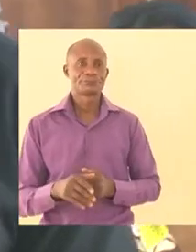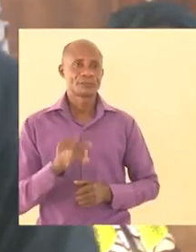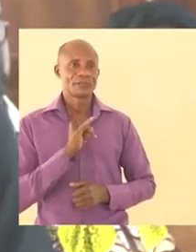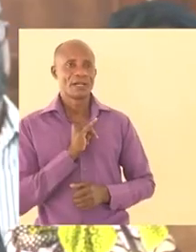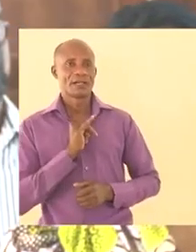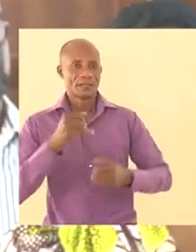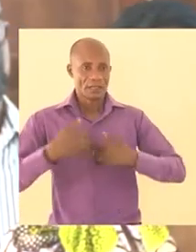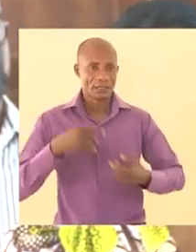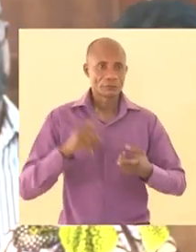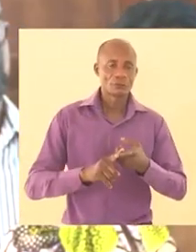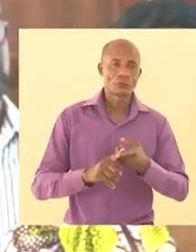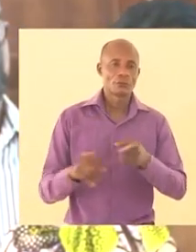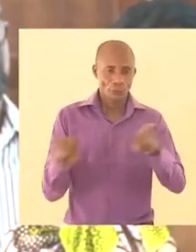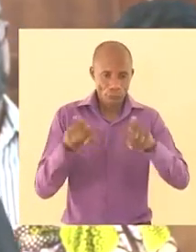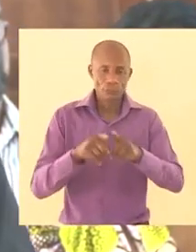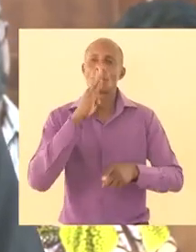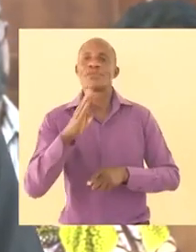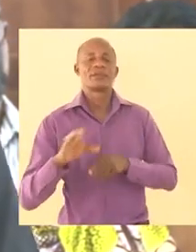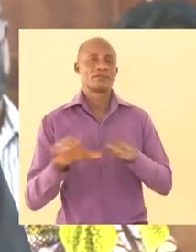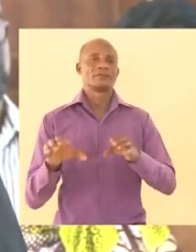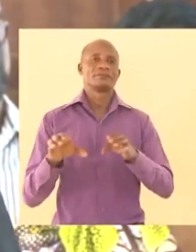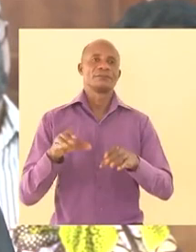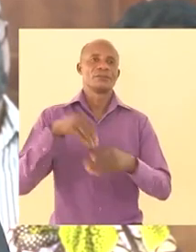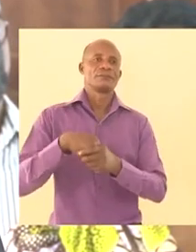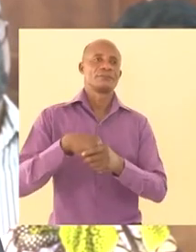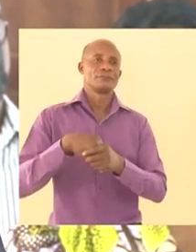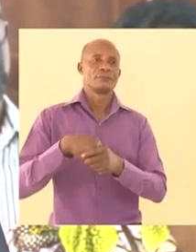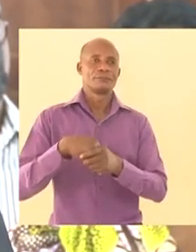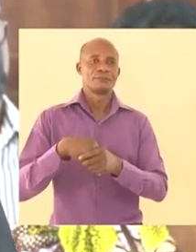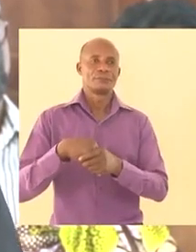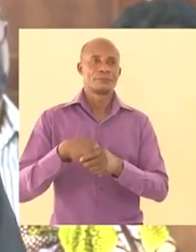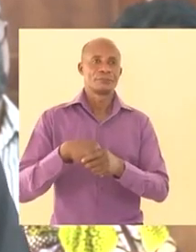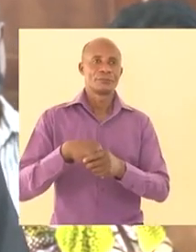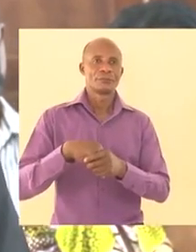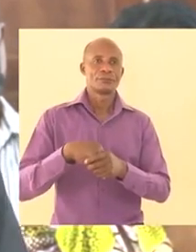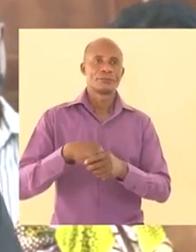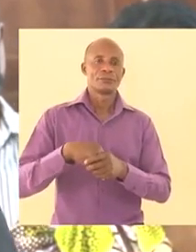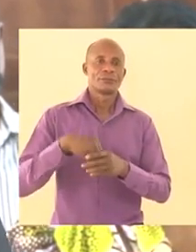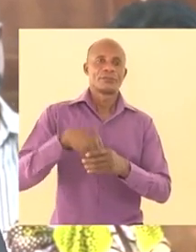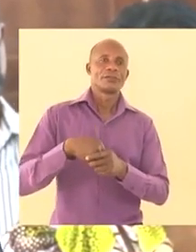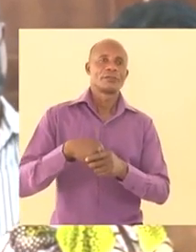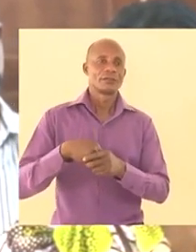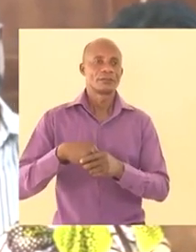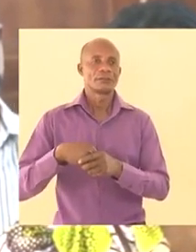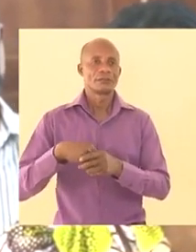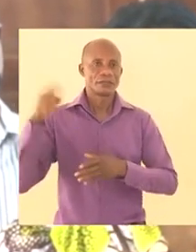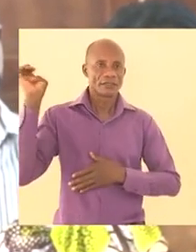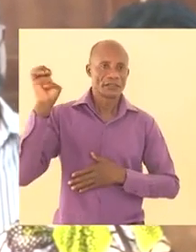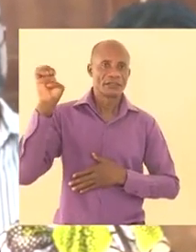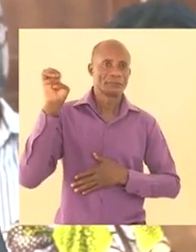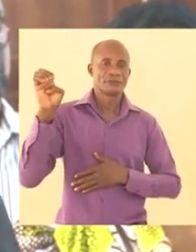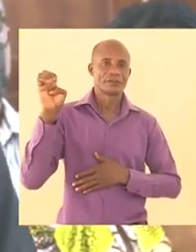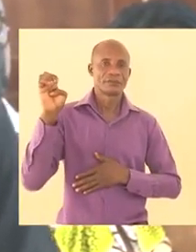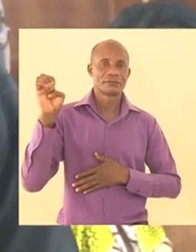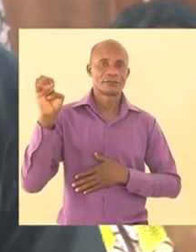I have to also be active in evangelizing others. Not